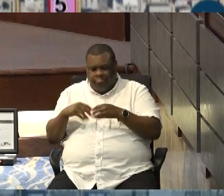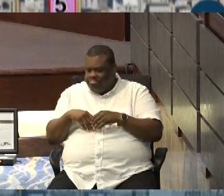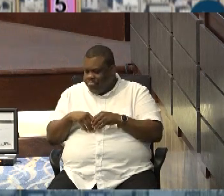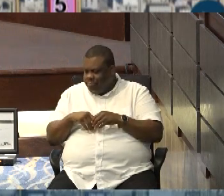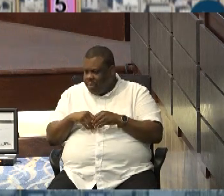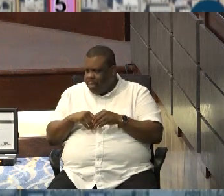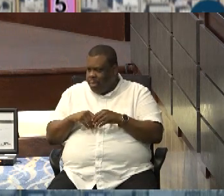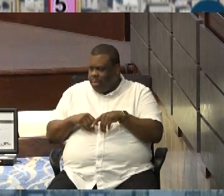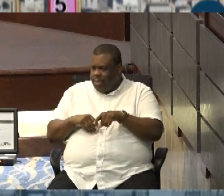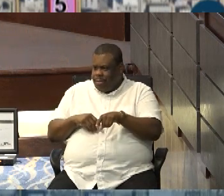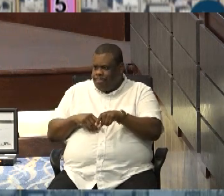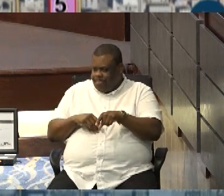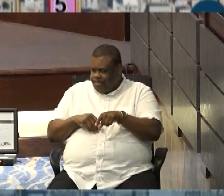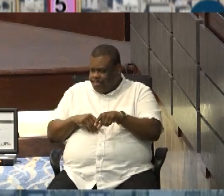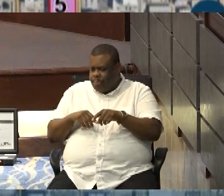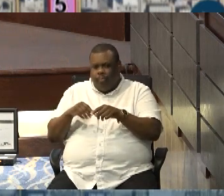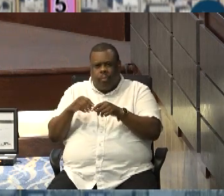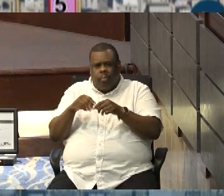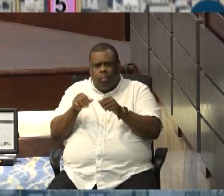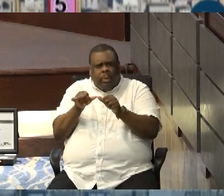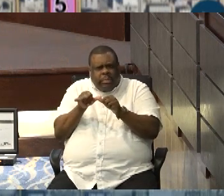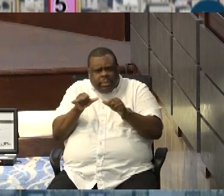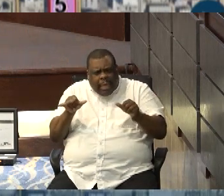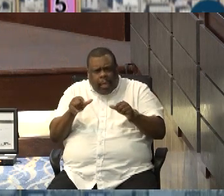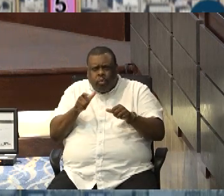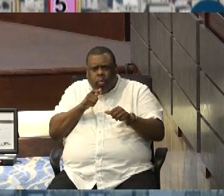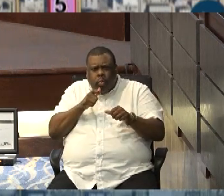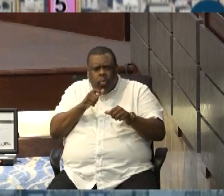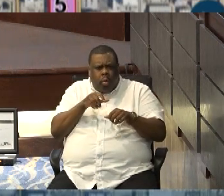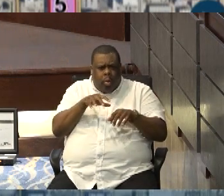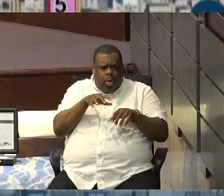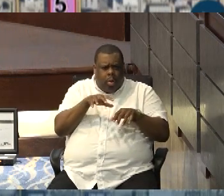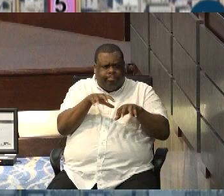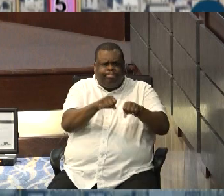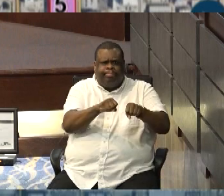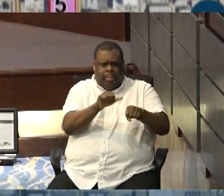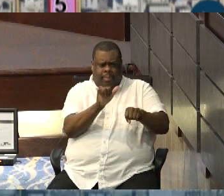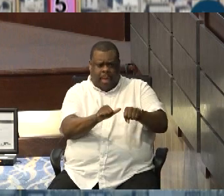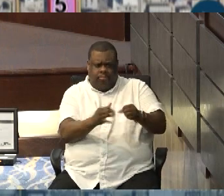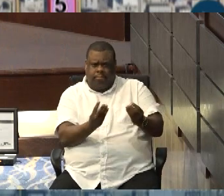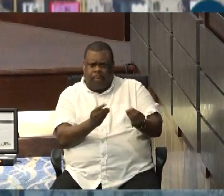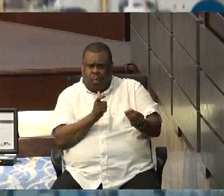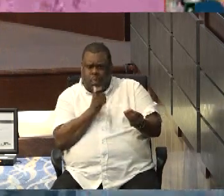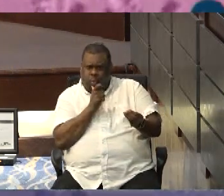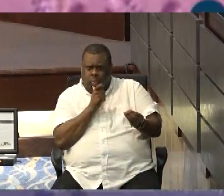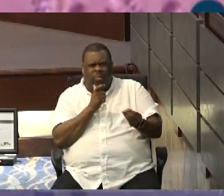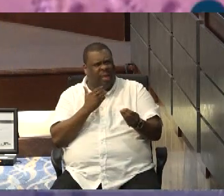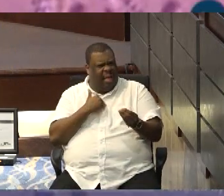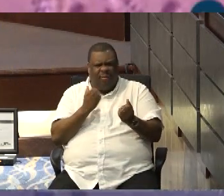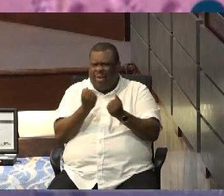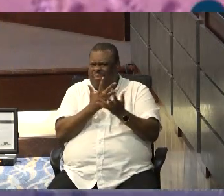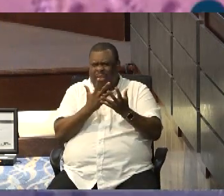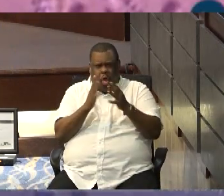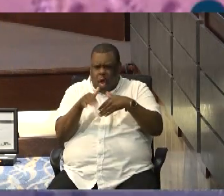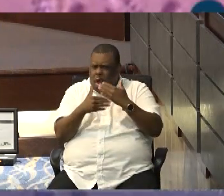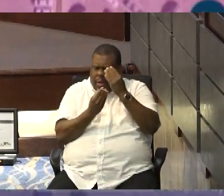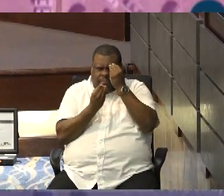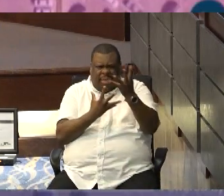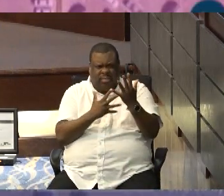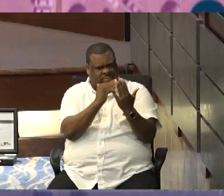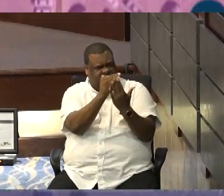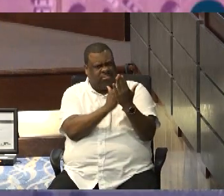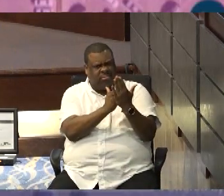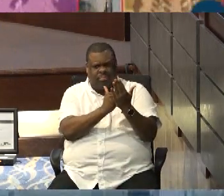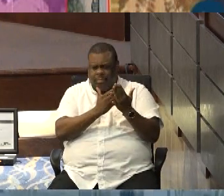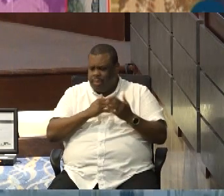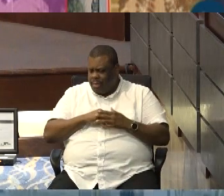to show the lot size, who owns the property, what the address of the property is. If you click on them over here, it'll zoom in to give